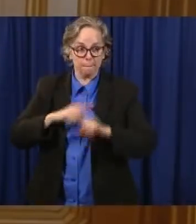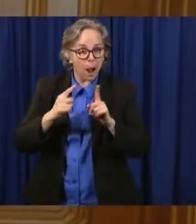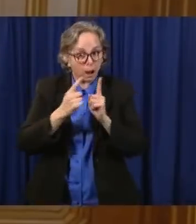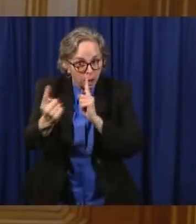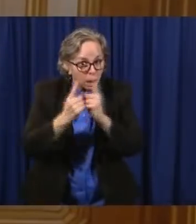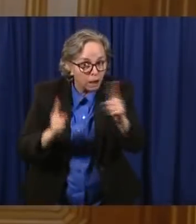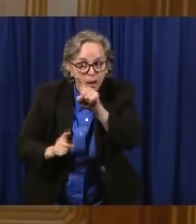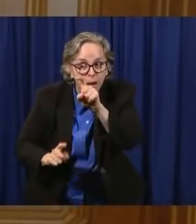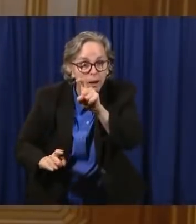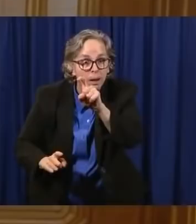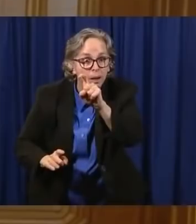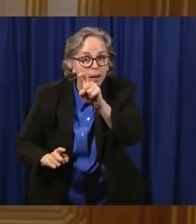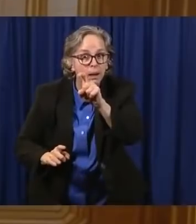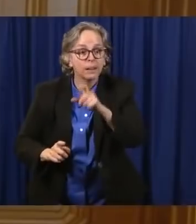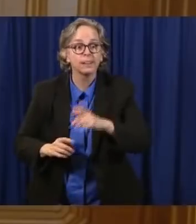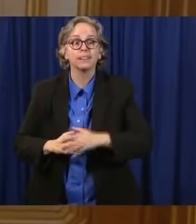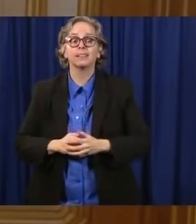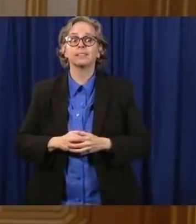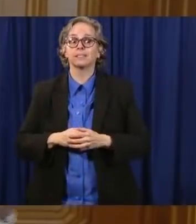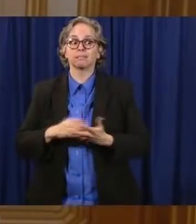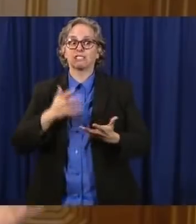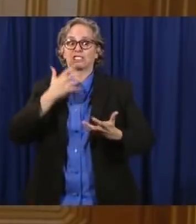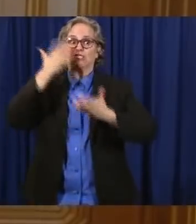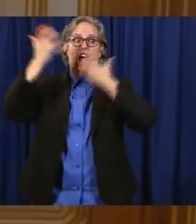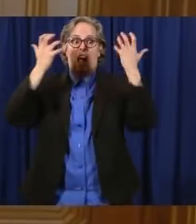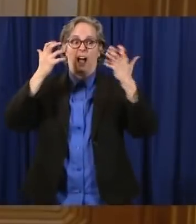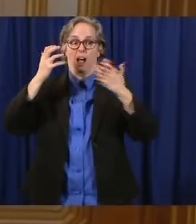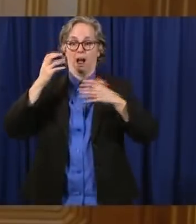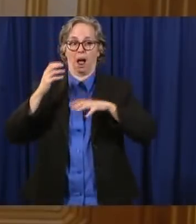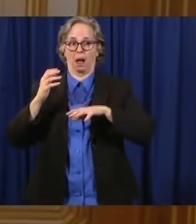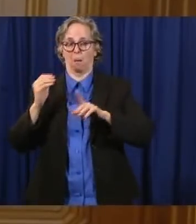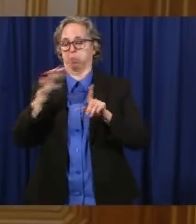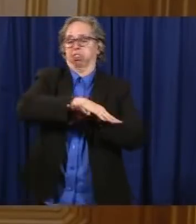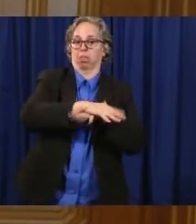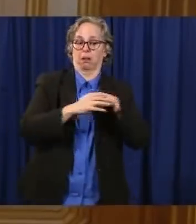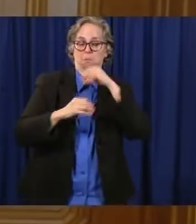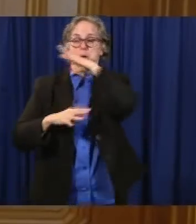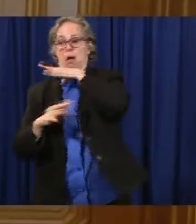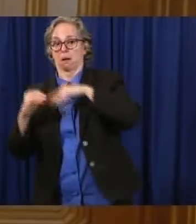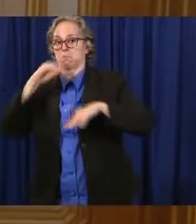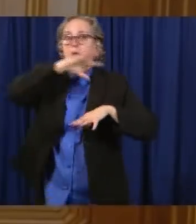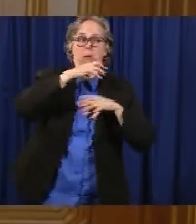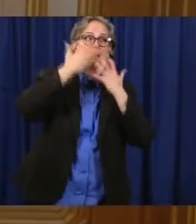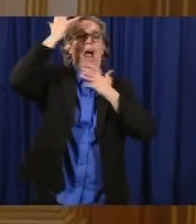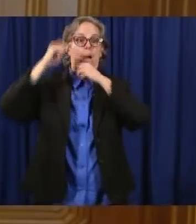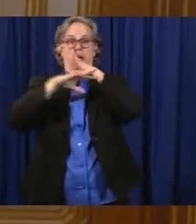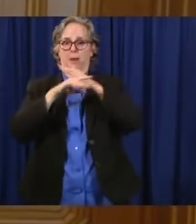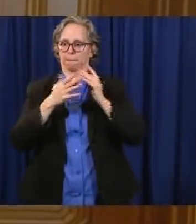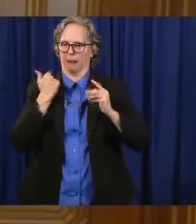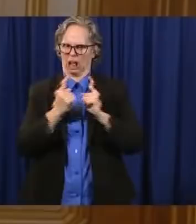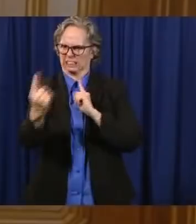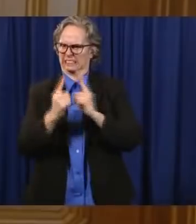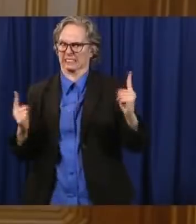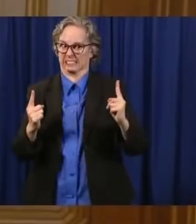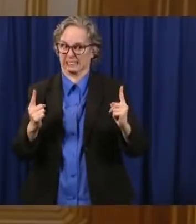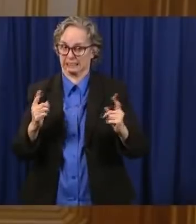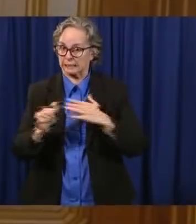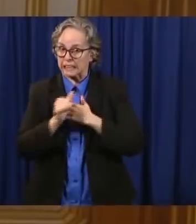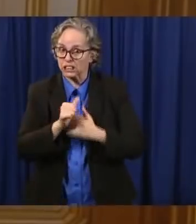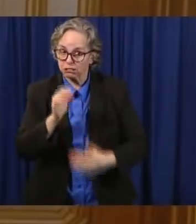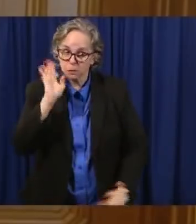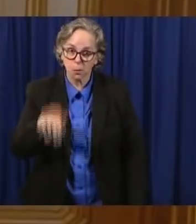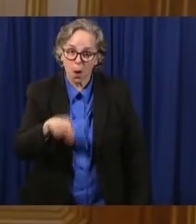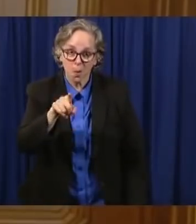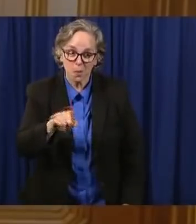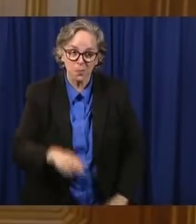don't shout on someone else. Try to get back a little bit, because it remains dangerous out there.